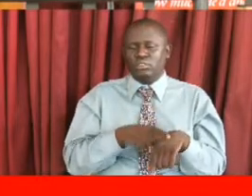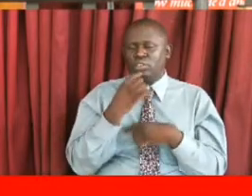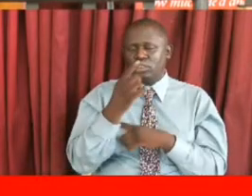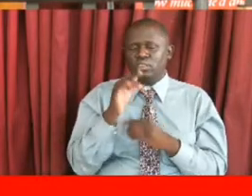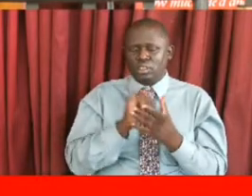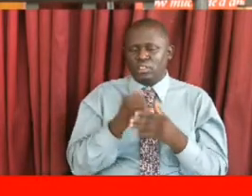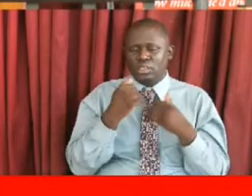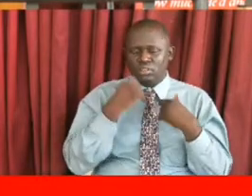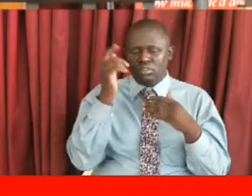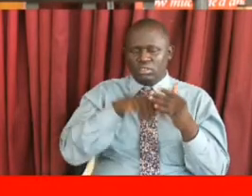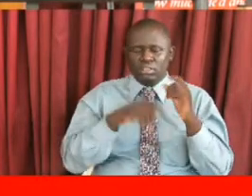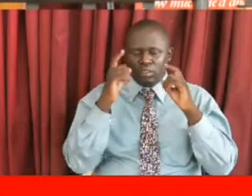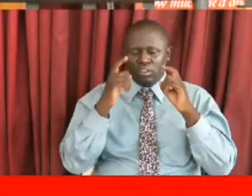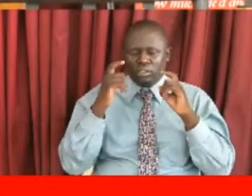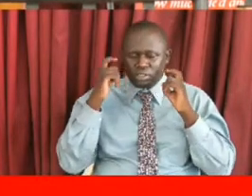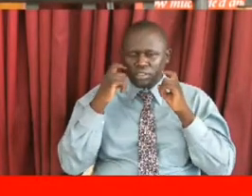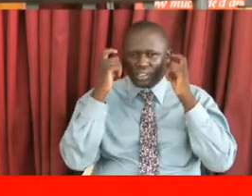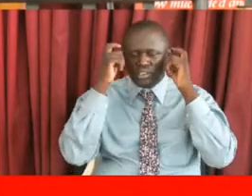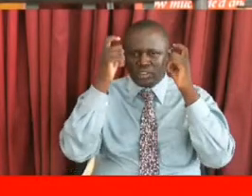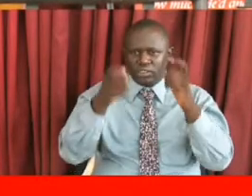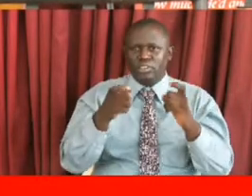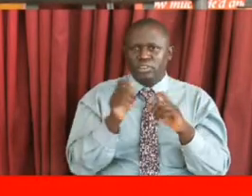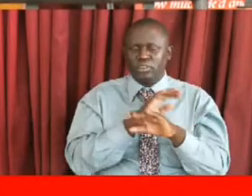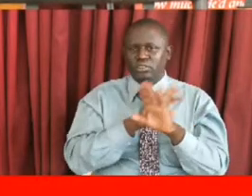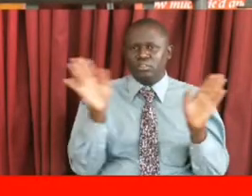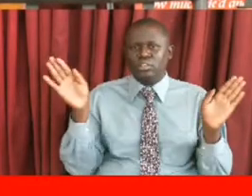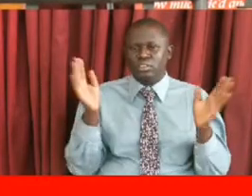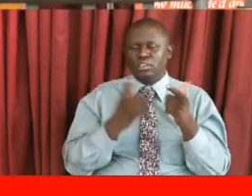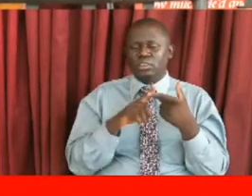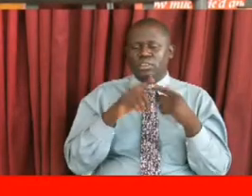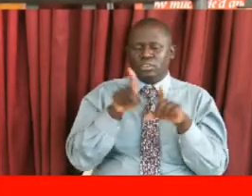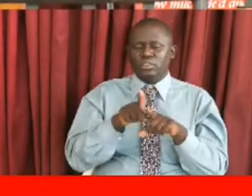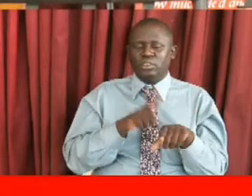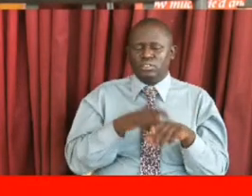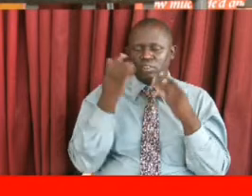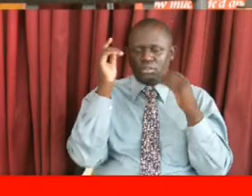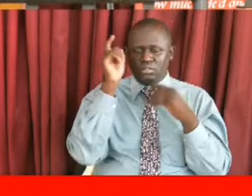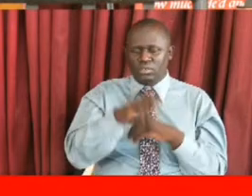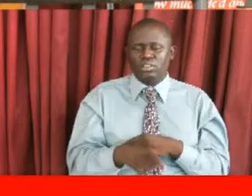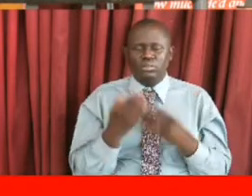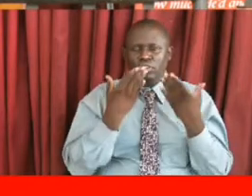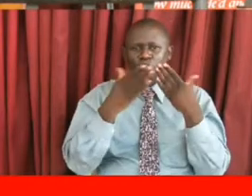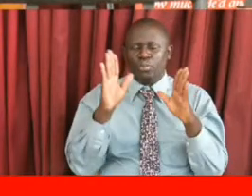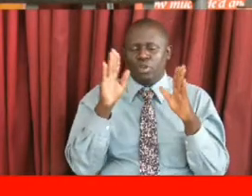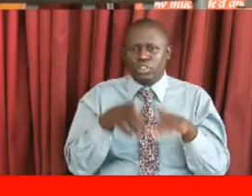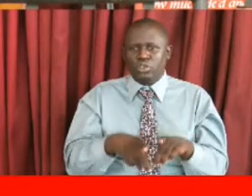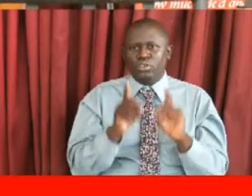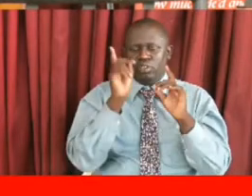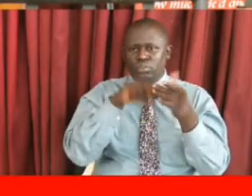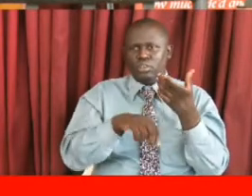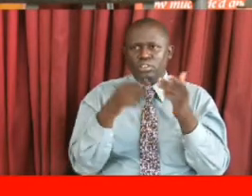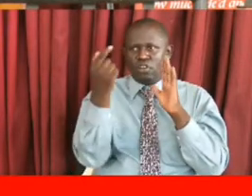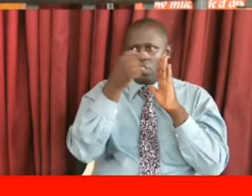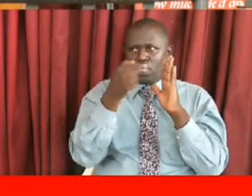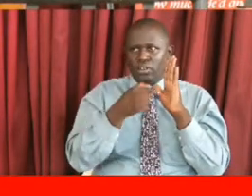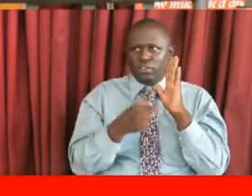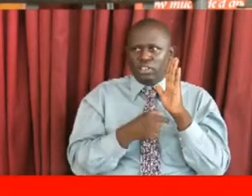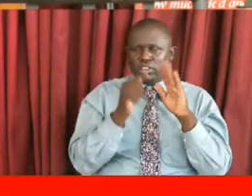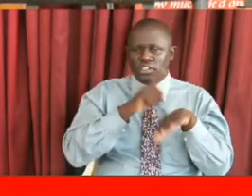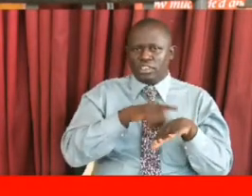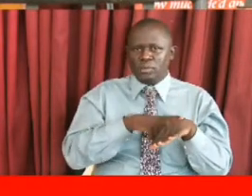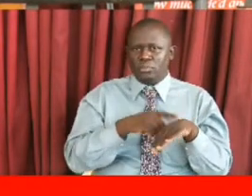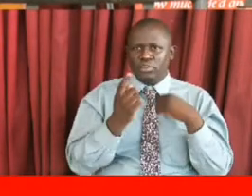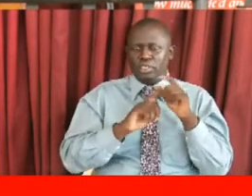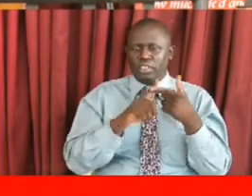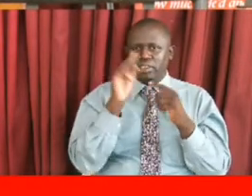book isn't written in the book them seals are to be opened during this churches the seven